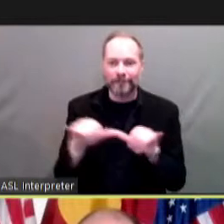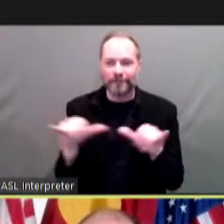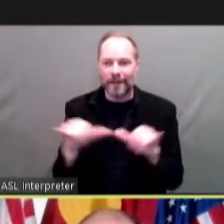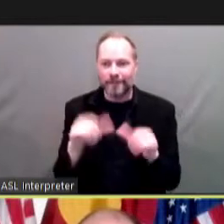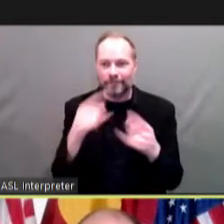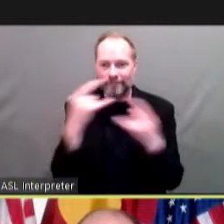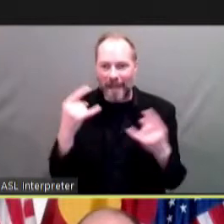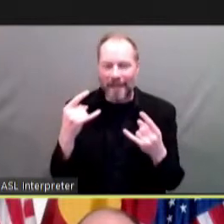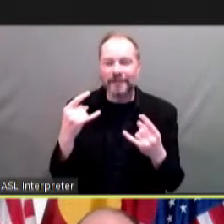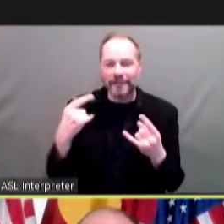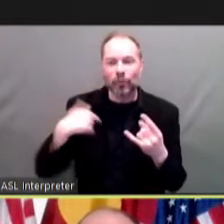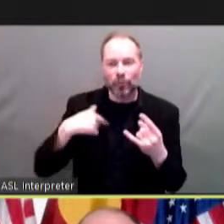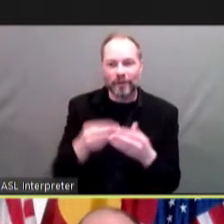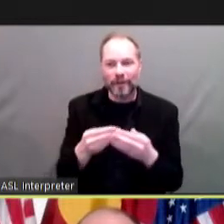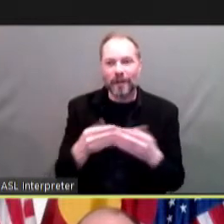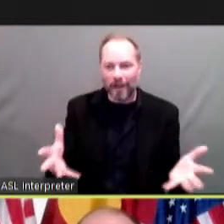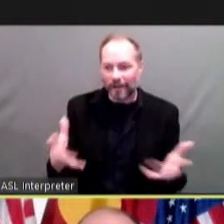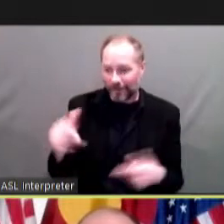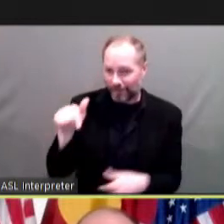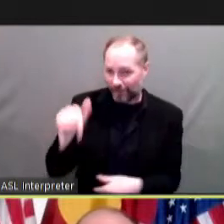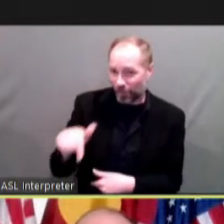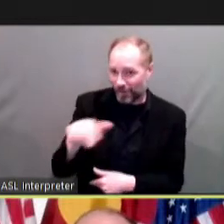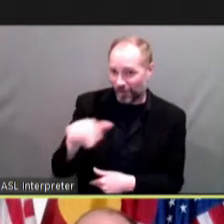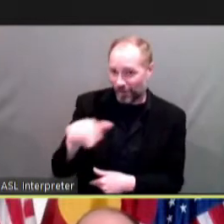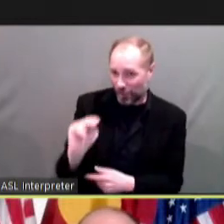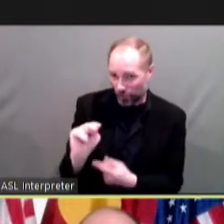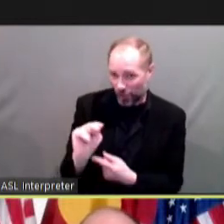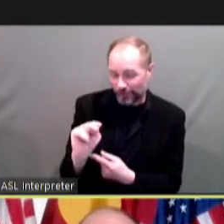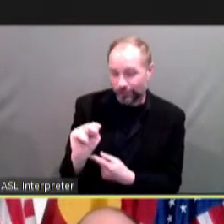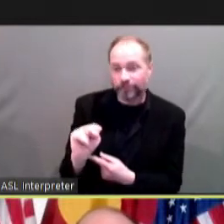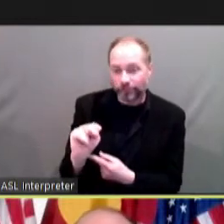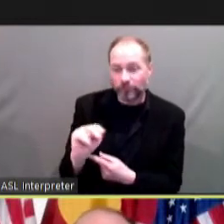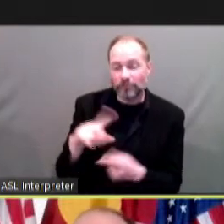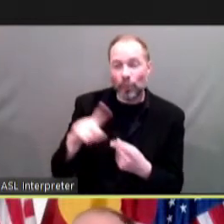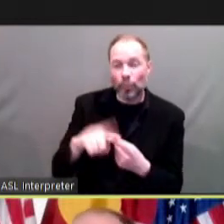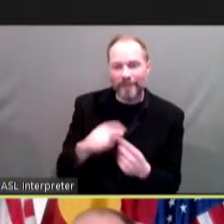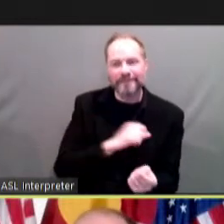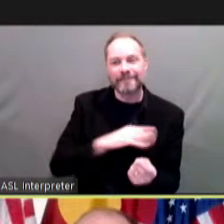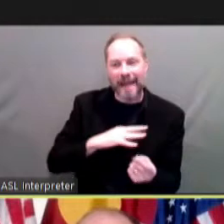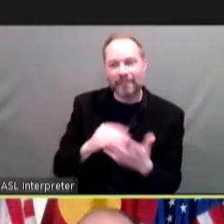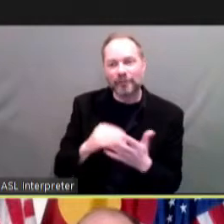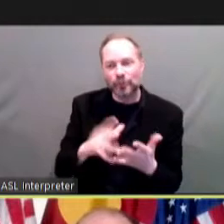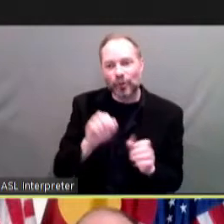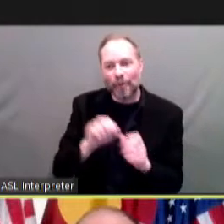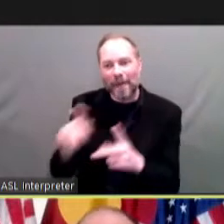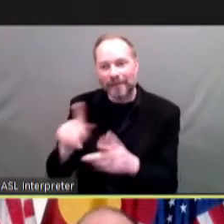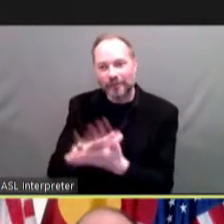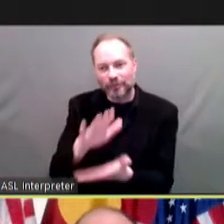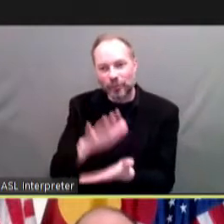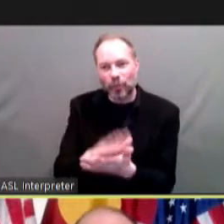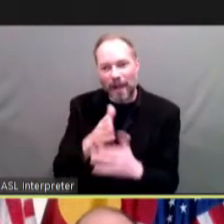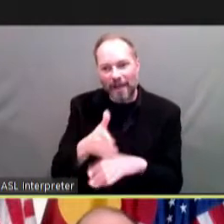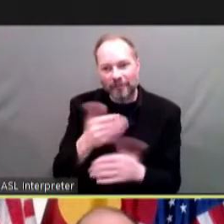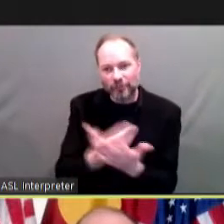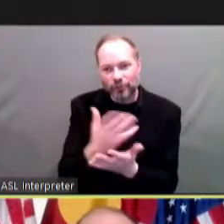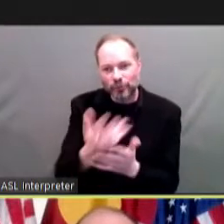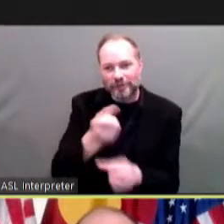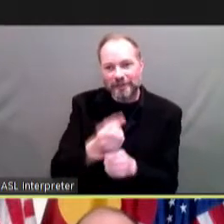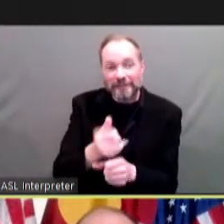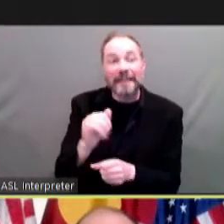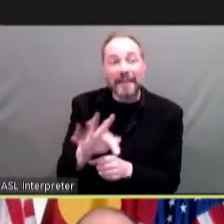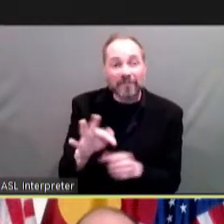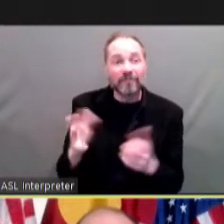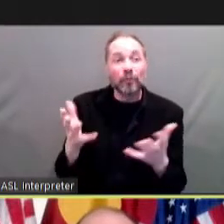Colorado schools in January as staff and students return. For schools that haven't signed up but want to, you can go to